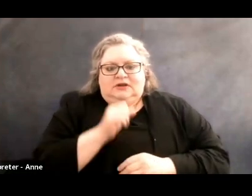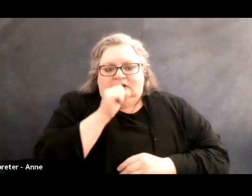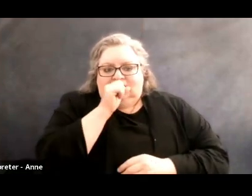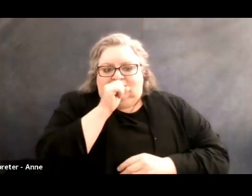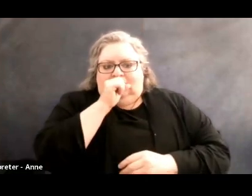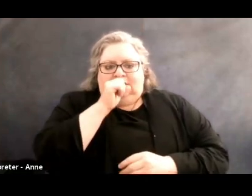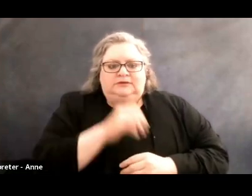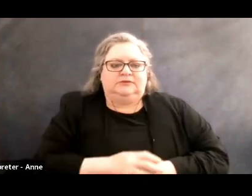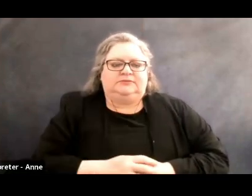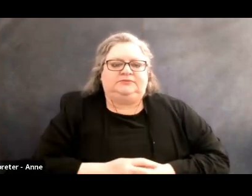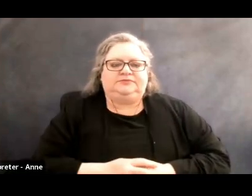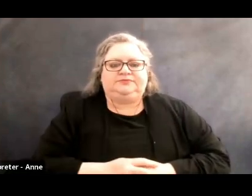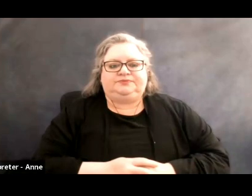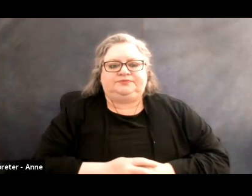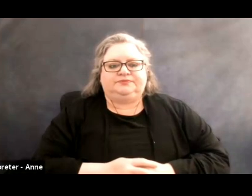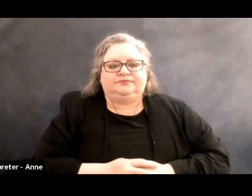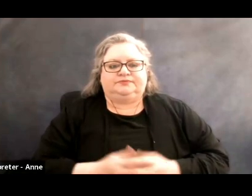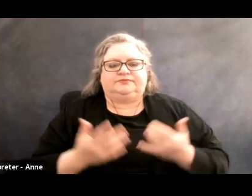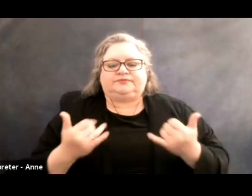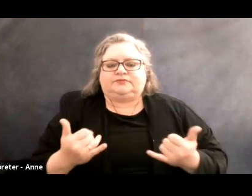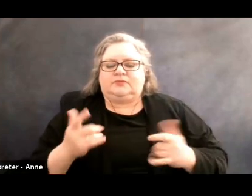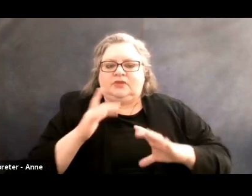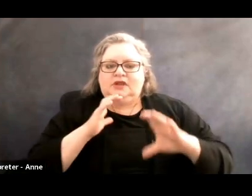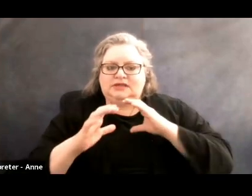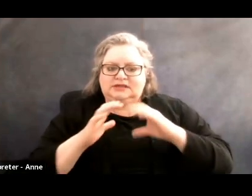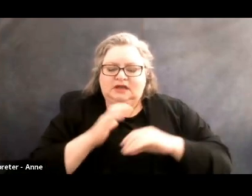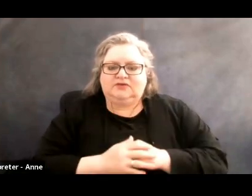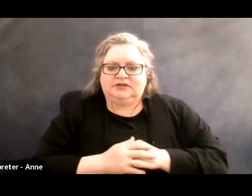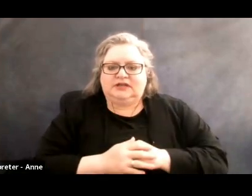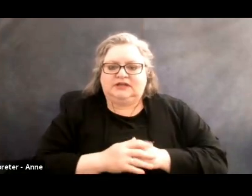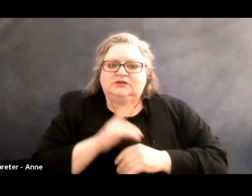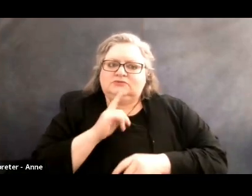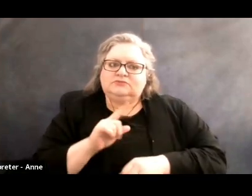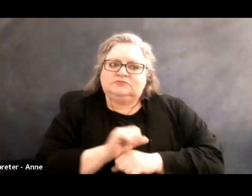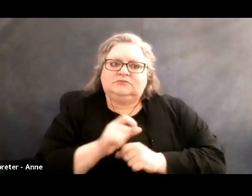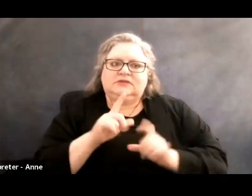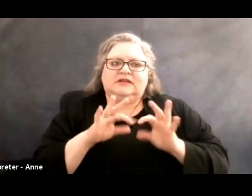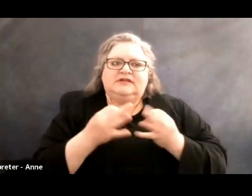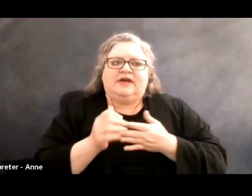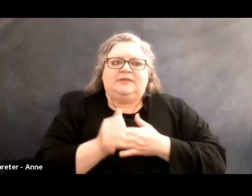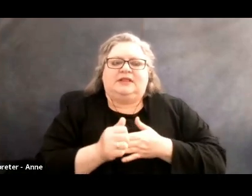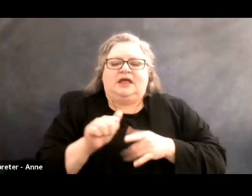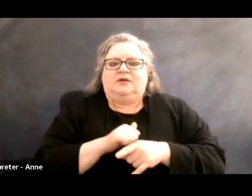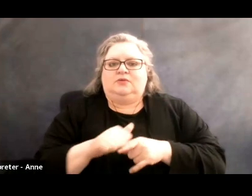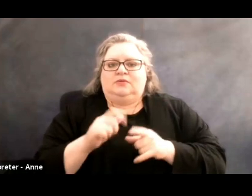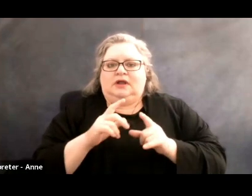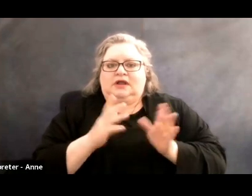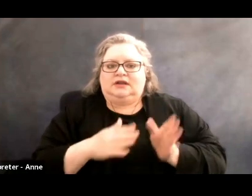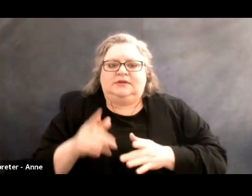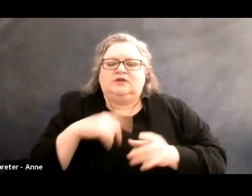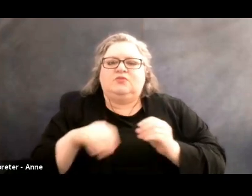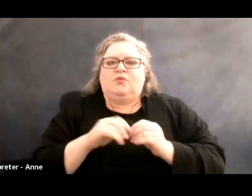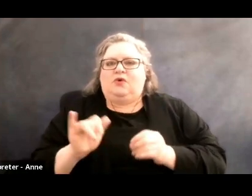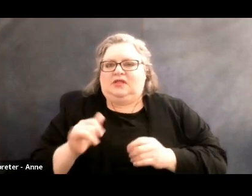And so really this conversation, and really a family-led crisis plan is more of a